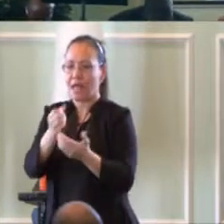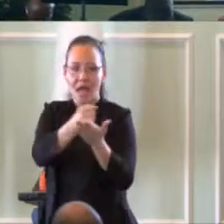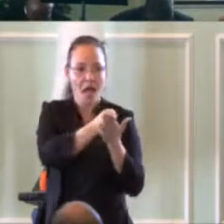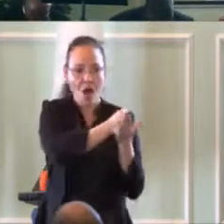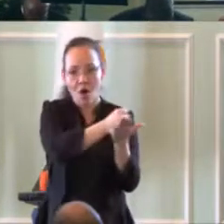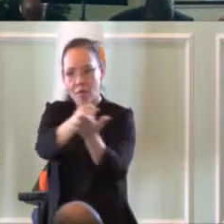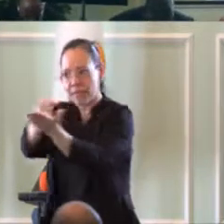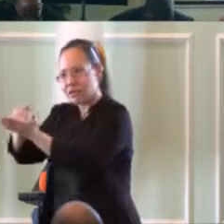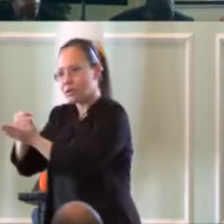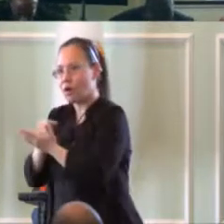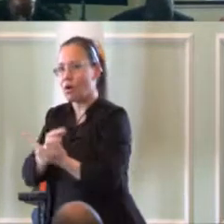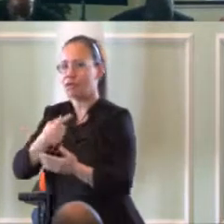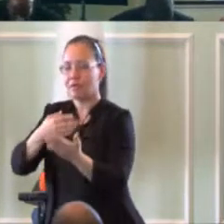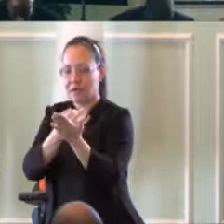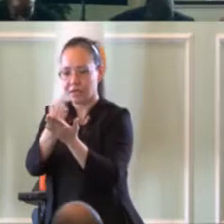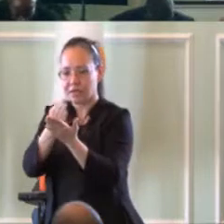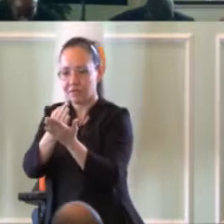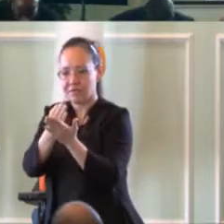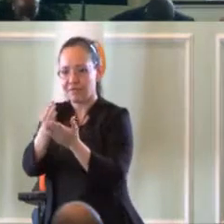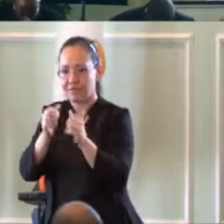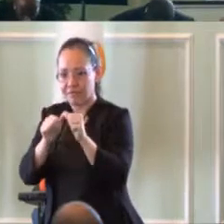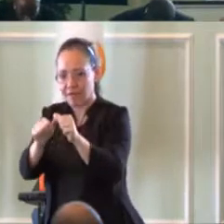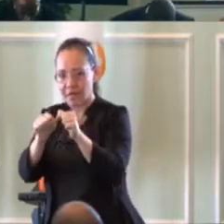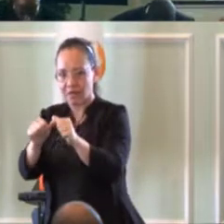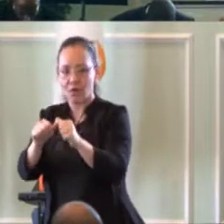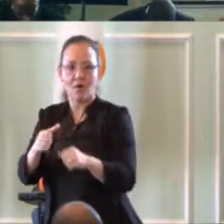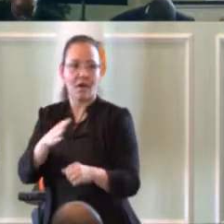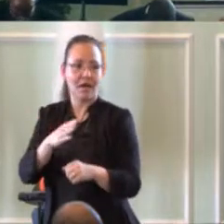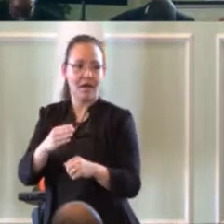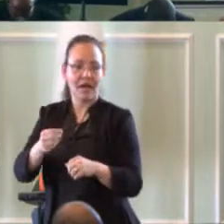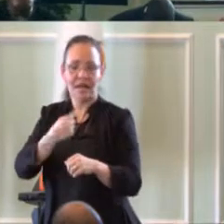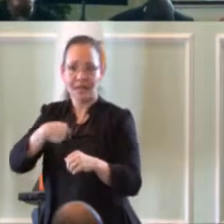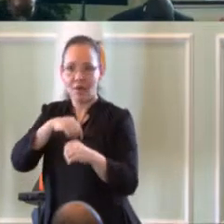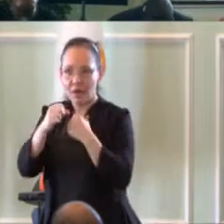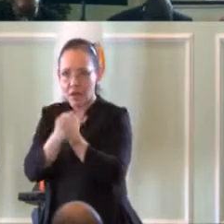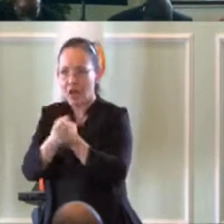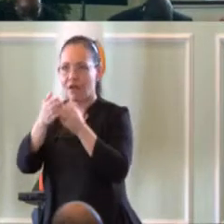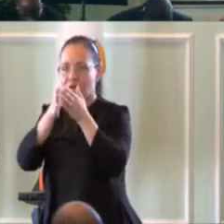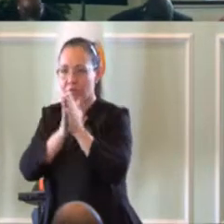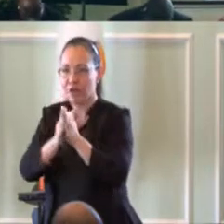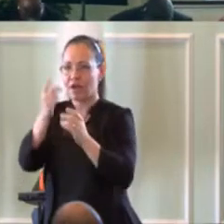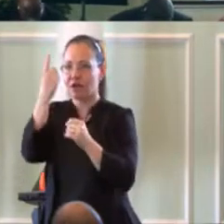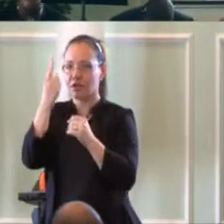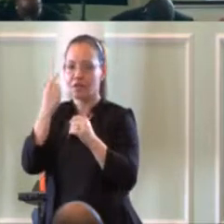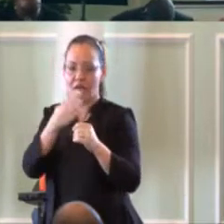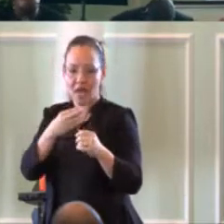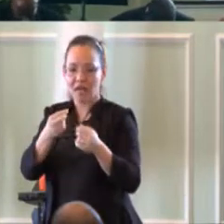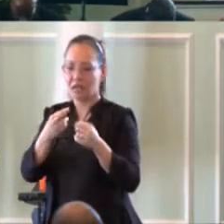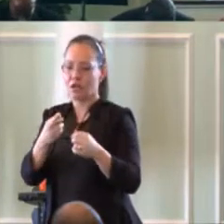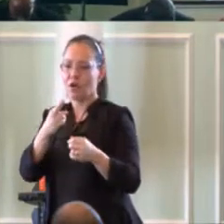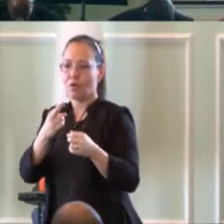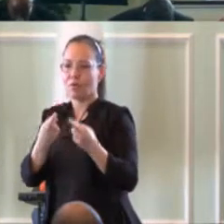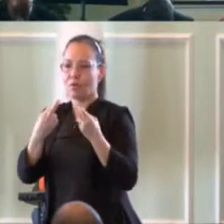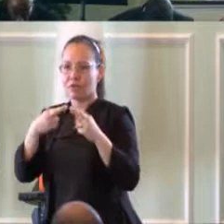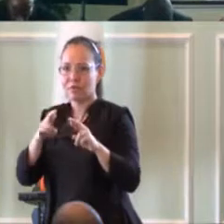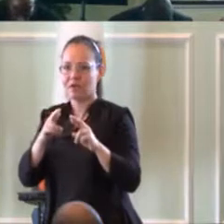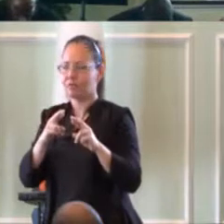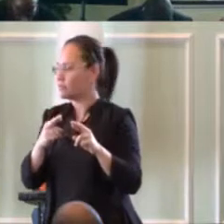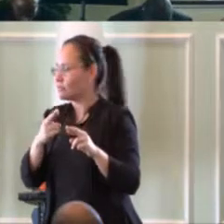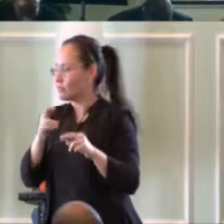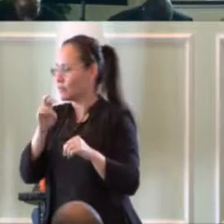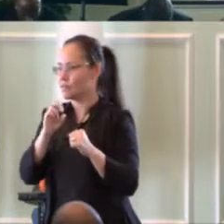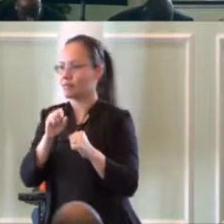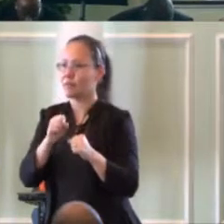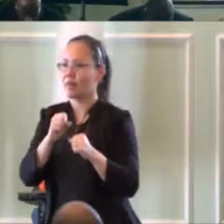all to be faithful in our devotions, our prayers, and our responsibilities. Help us to be the light of the